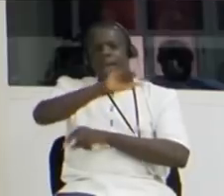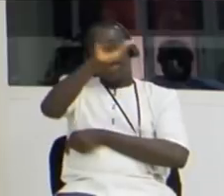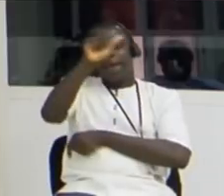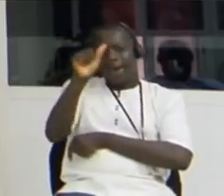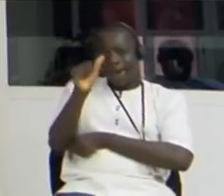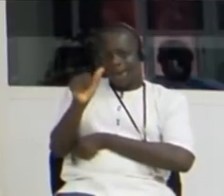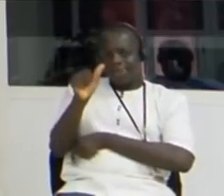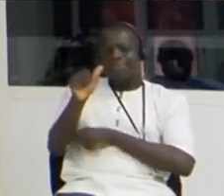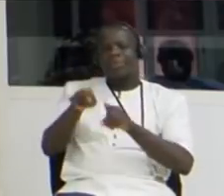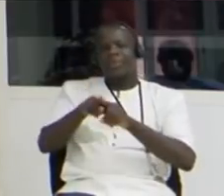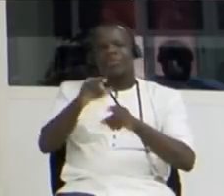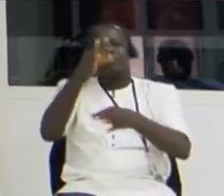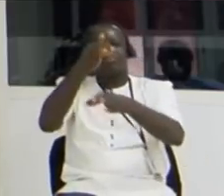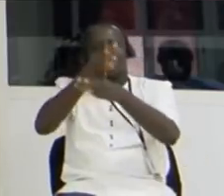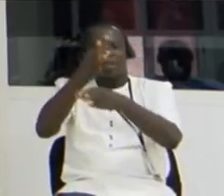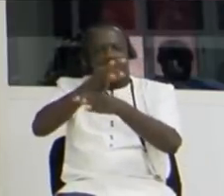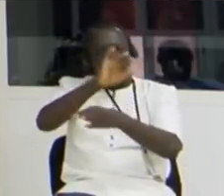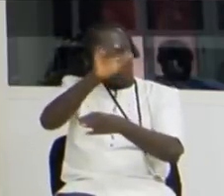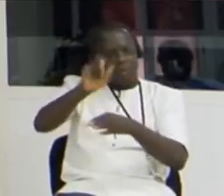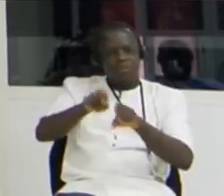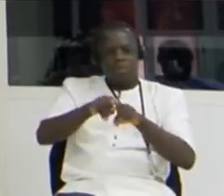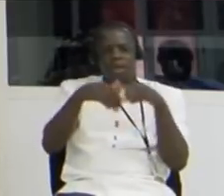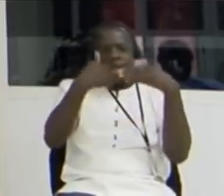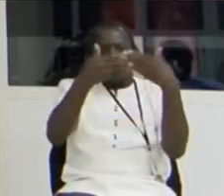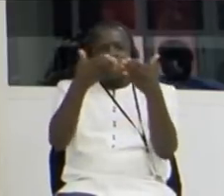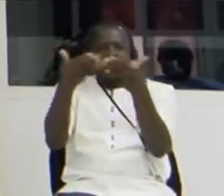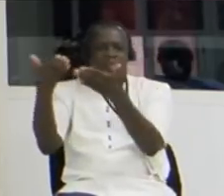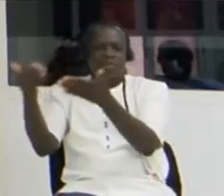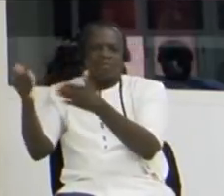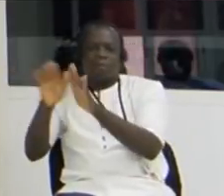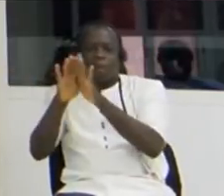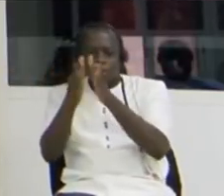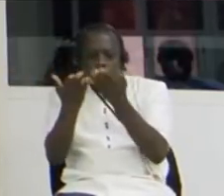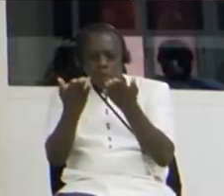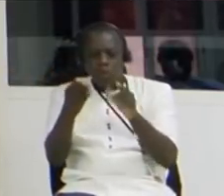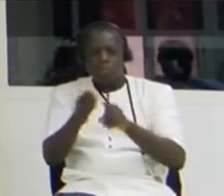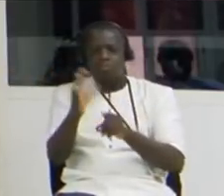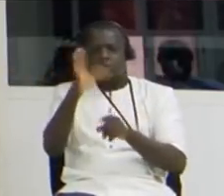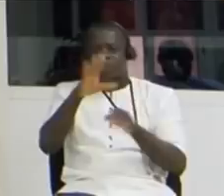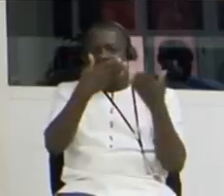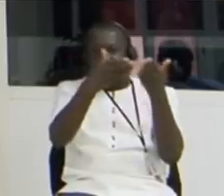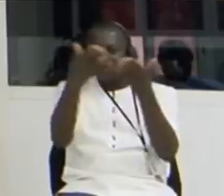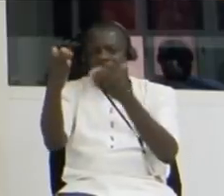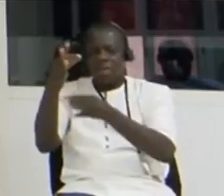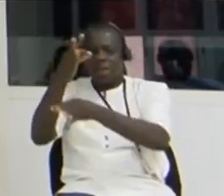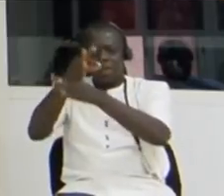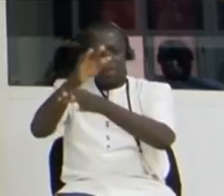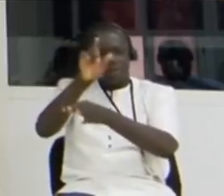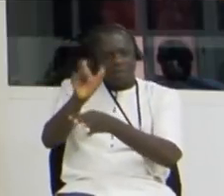schools. Were they made available to pupils and students within the school system?